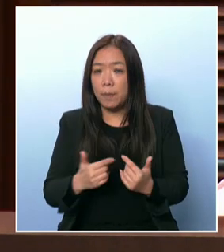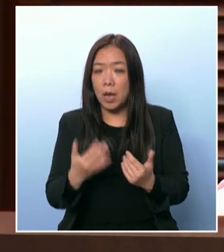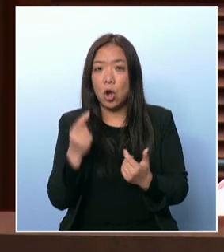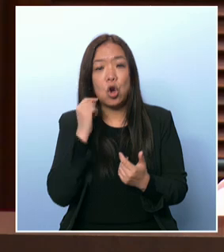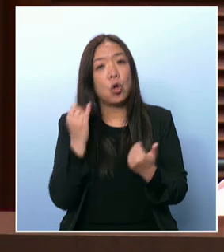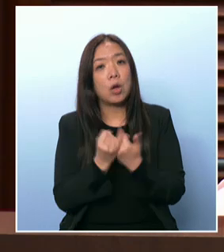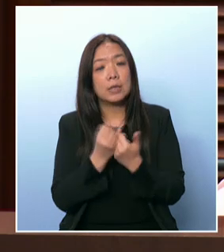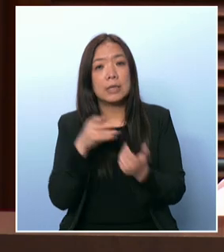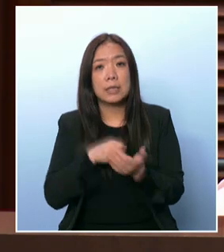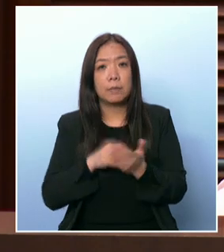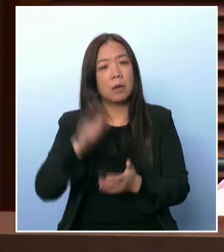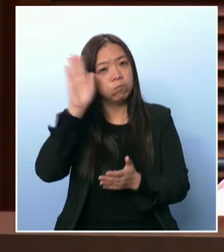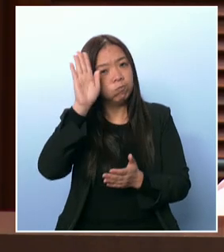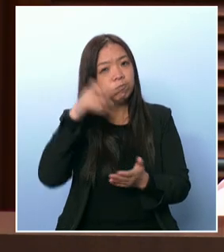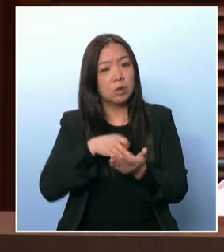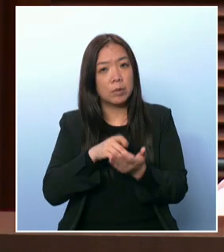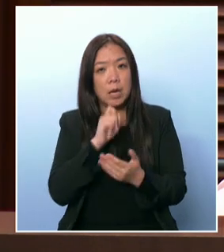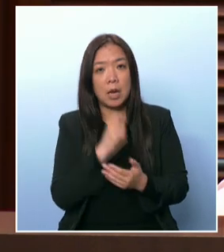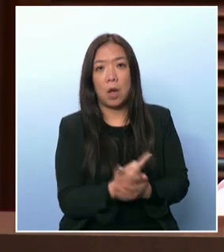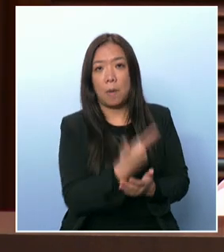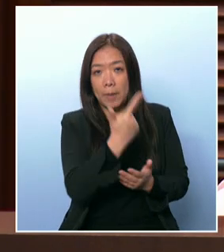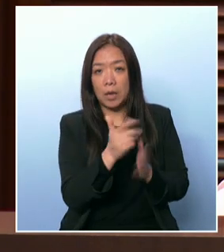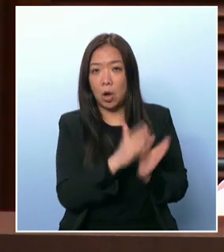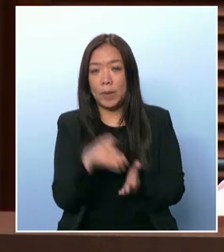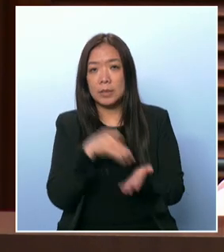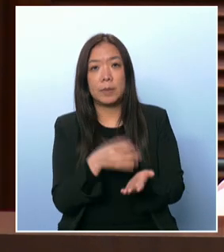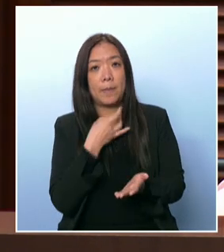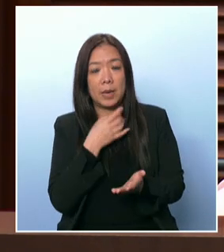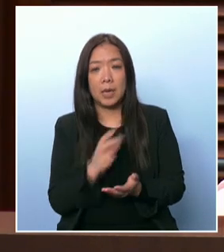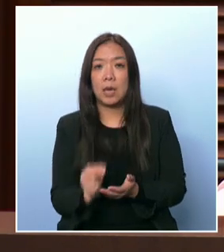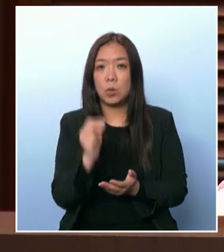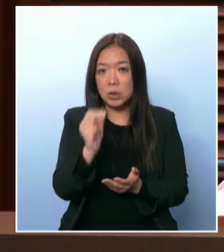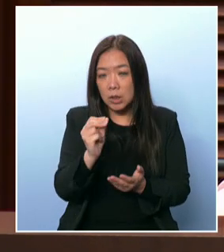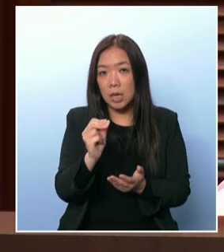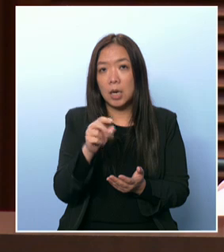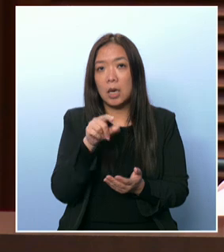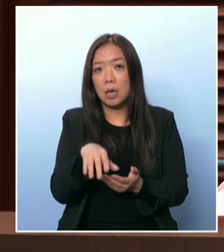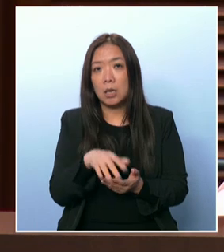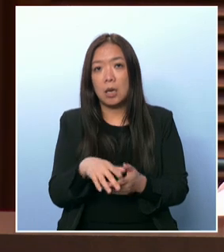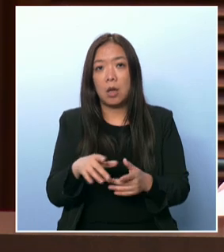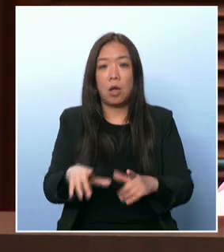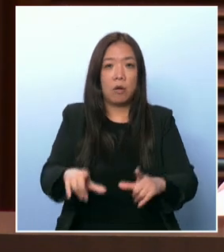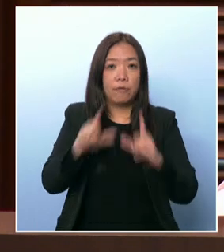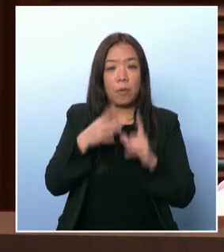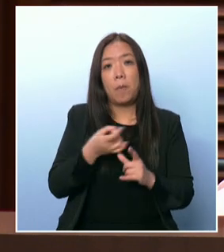eligible female students have signed up for the program, and 8 have yet to sign up,